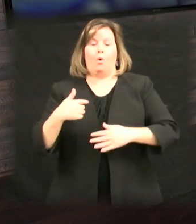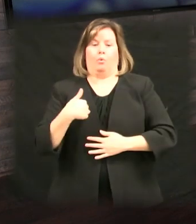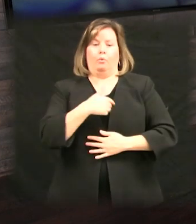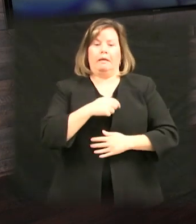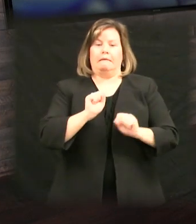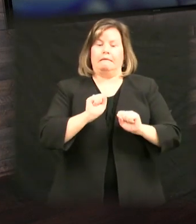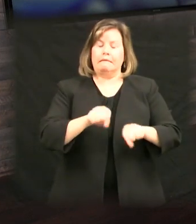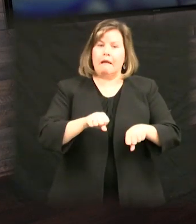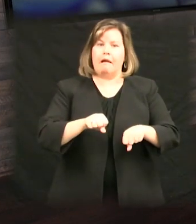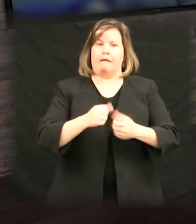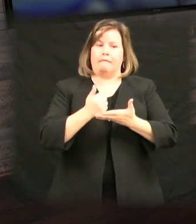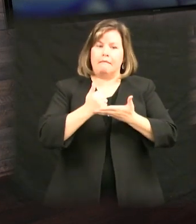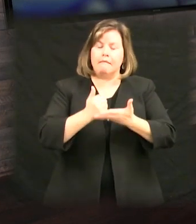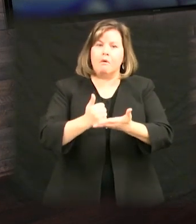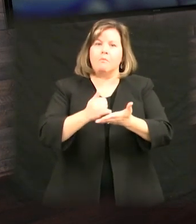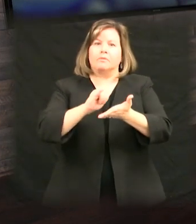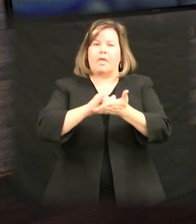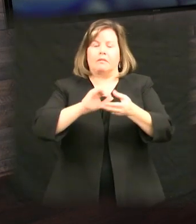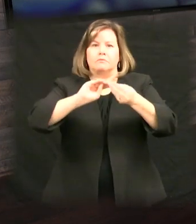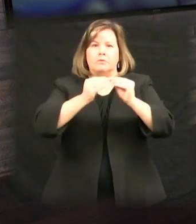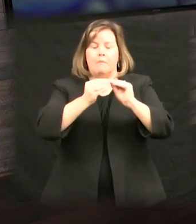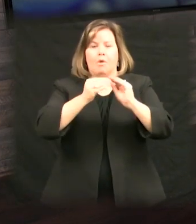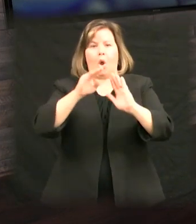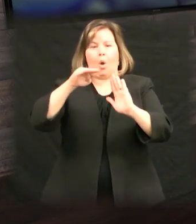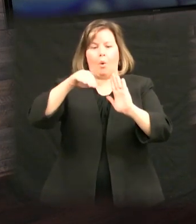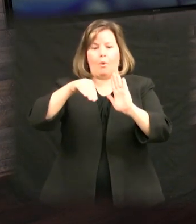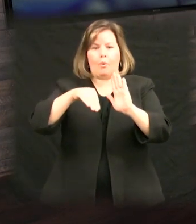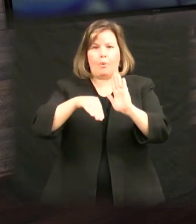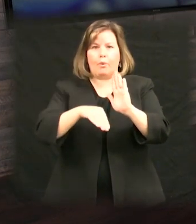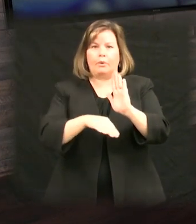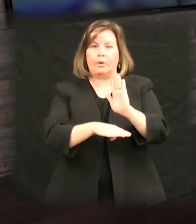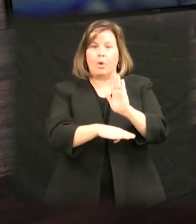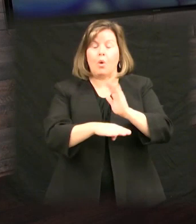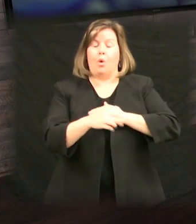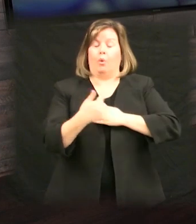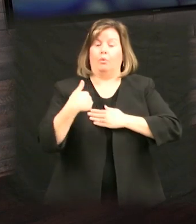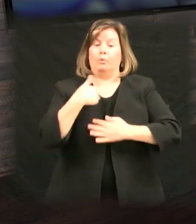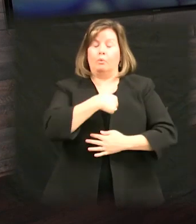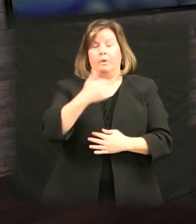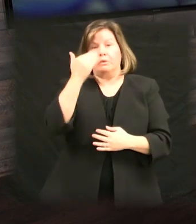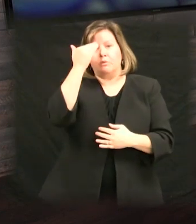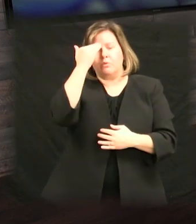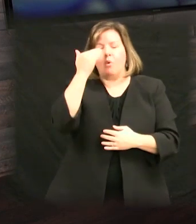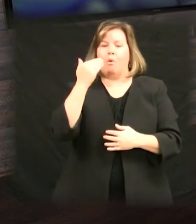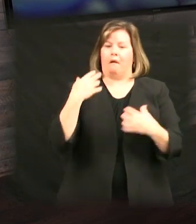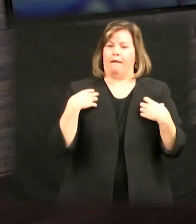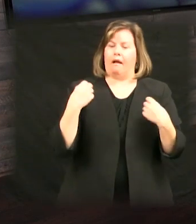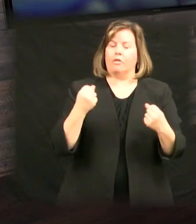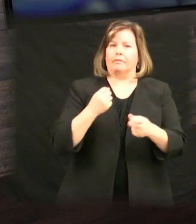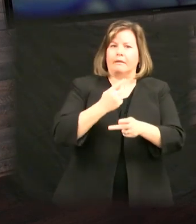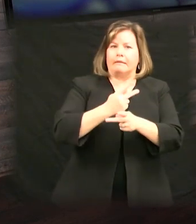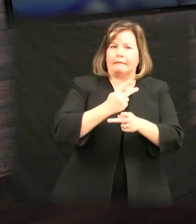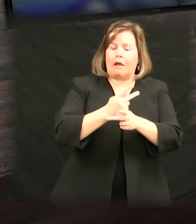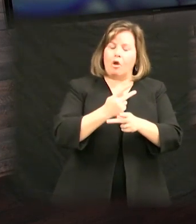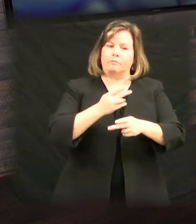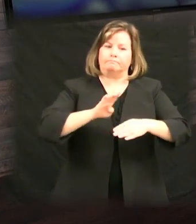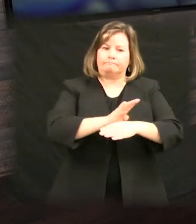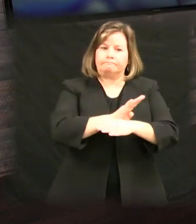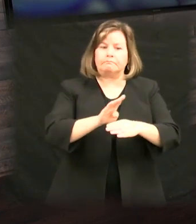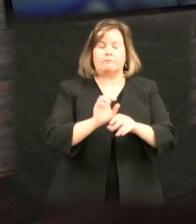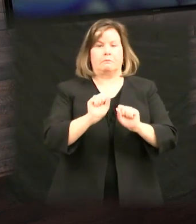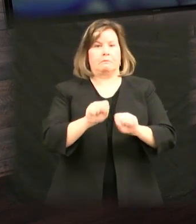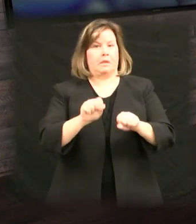curve, and we can stay within, for the most part, stay within the ability of our healthcare systems to provide